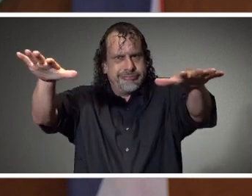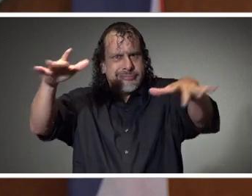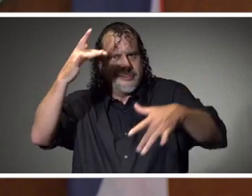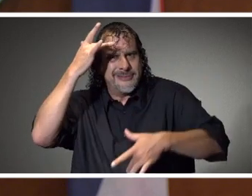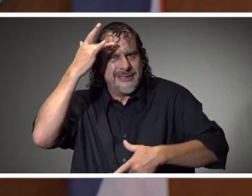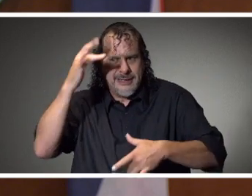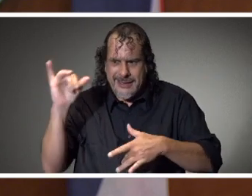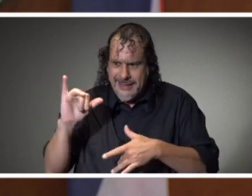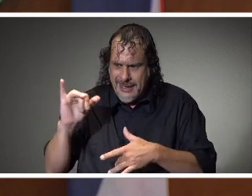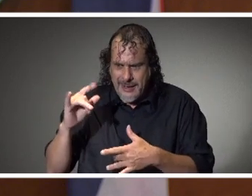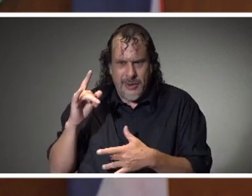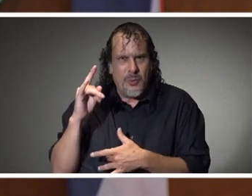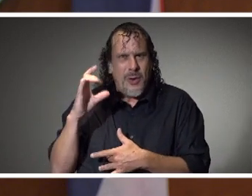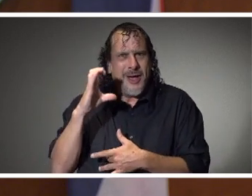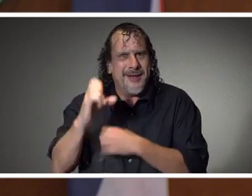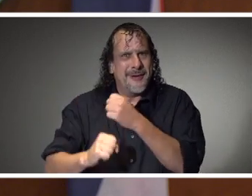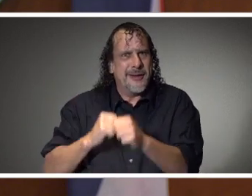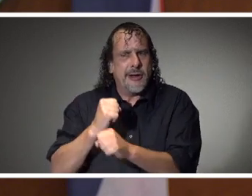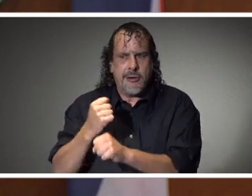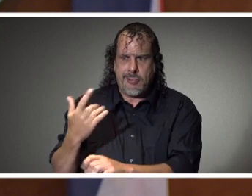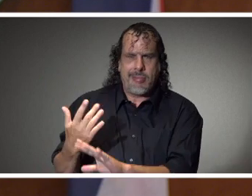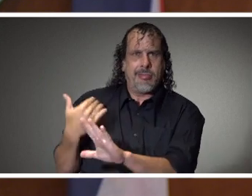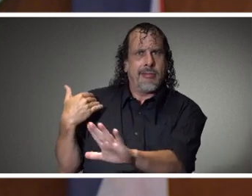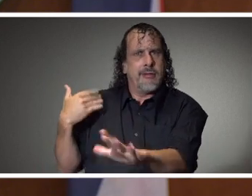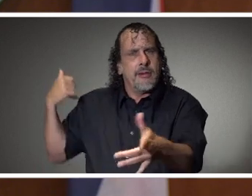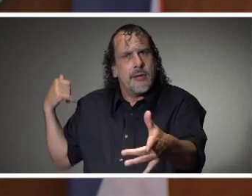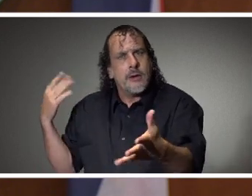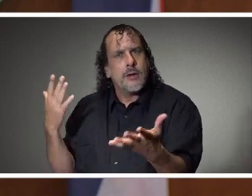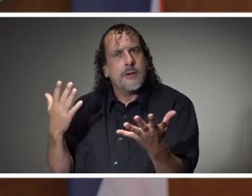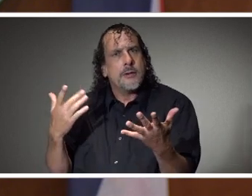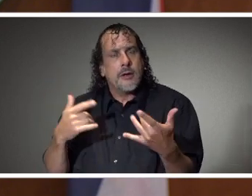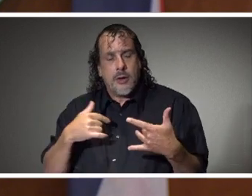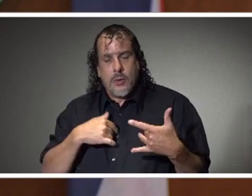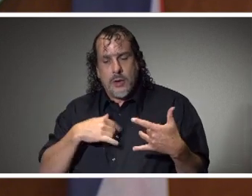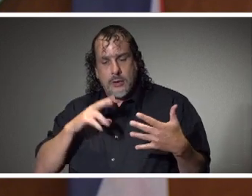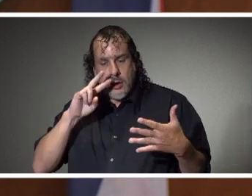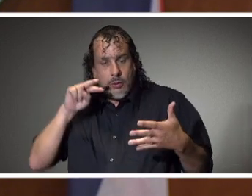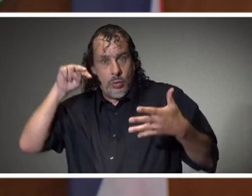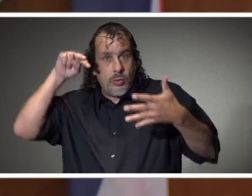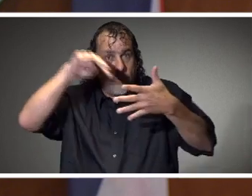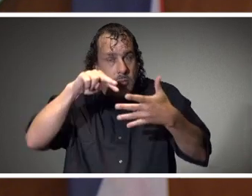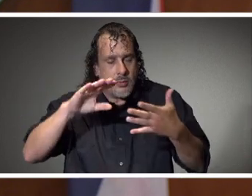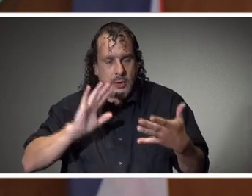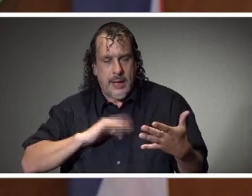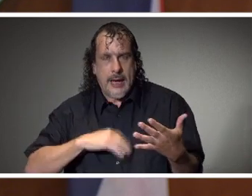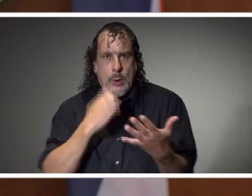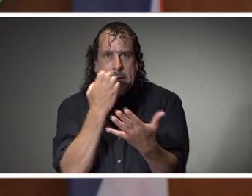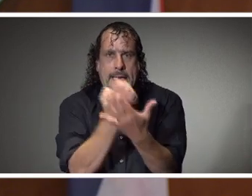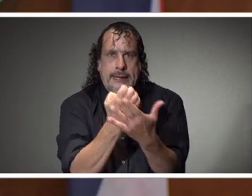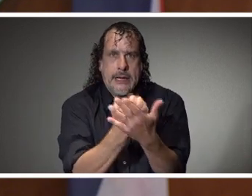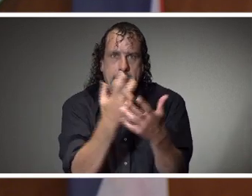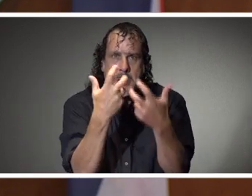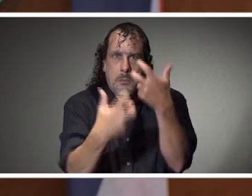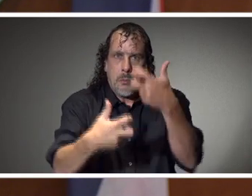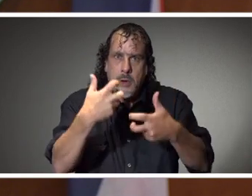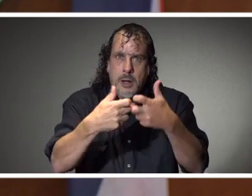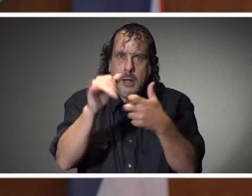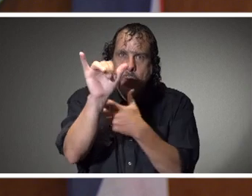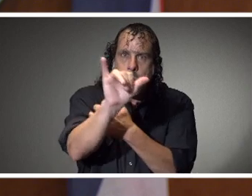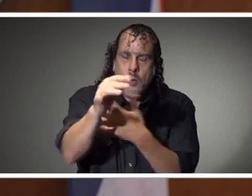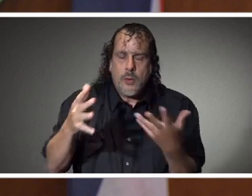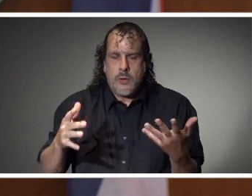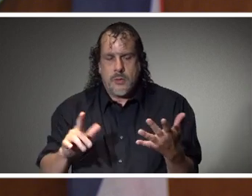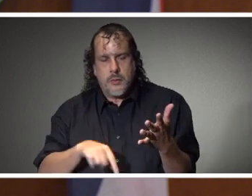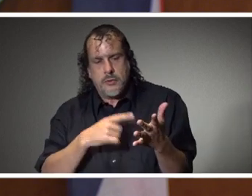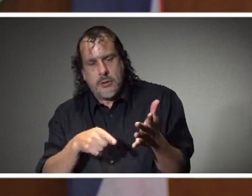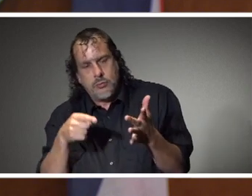over 100 years. We have also tried to shine a light on the economic health of our state, and we've also